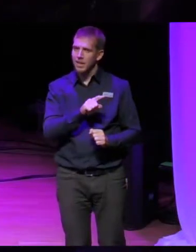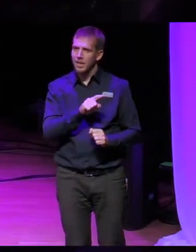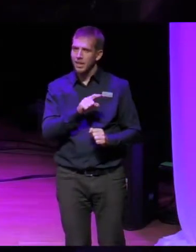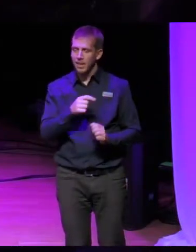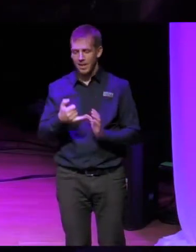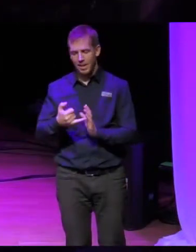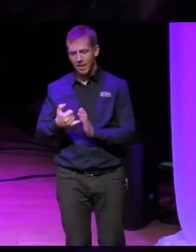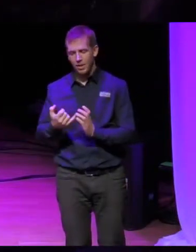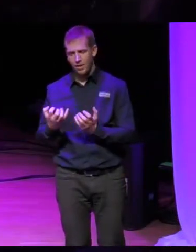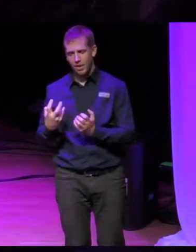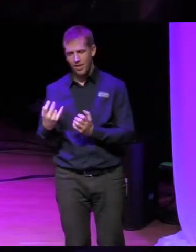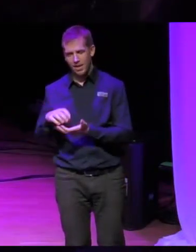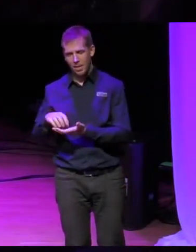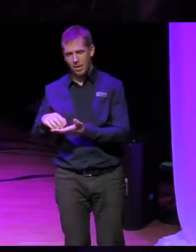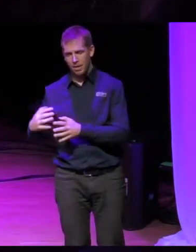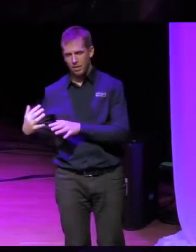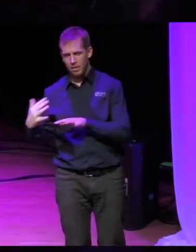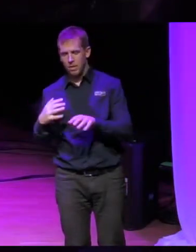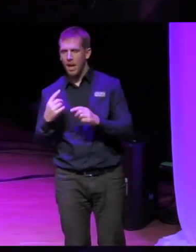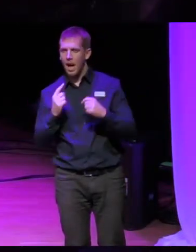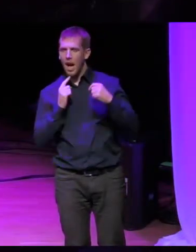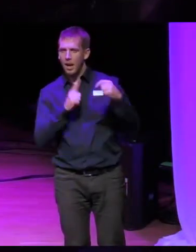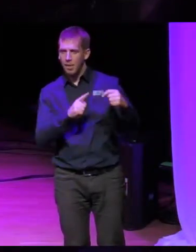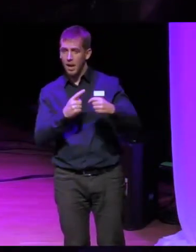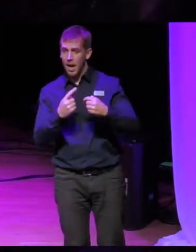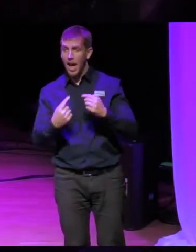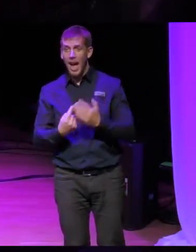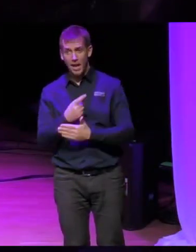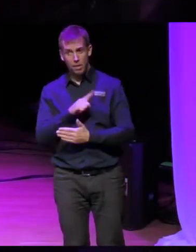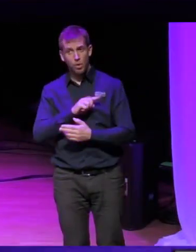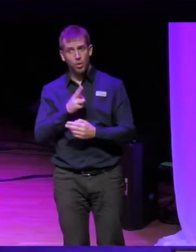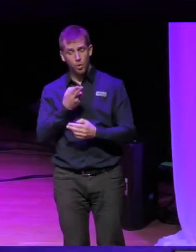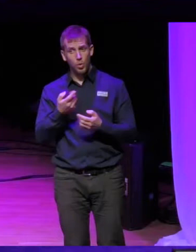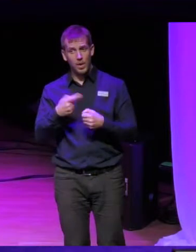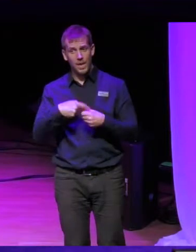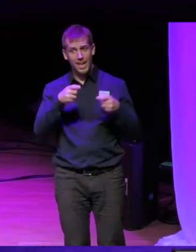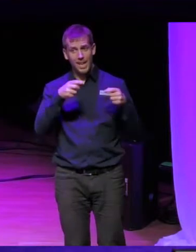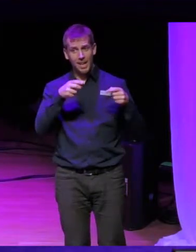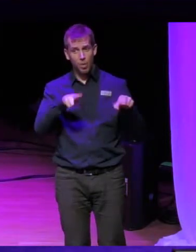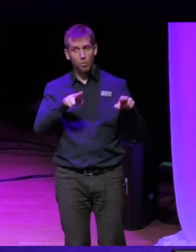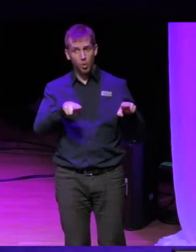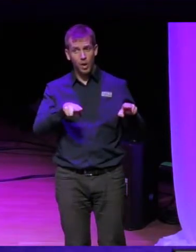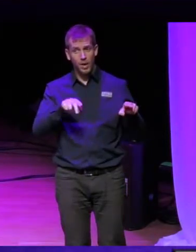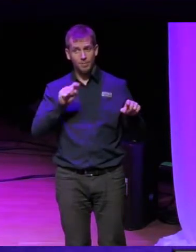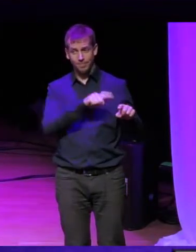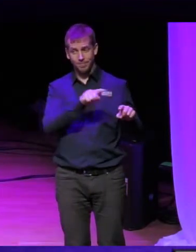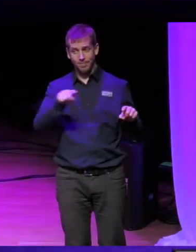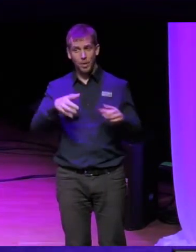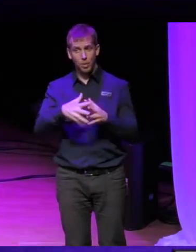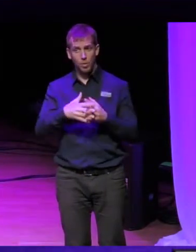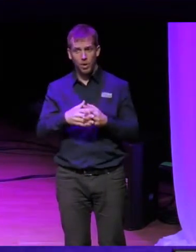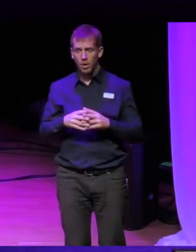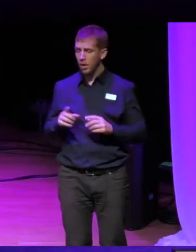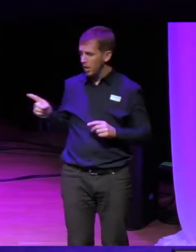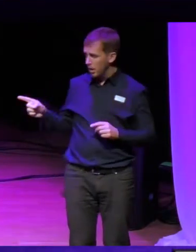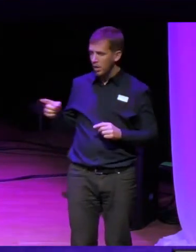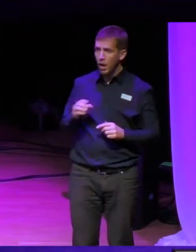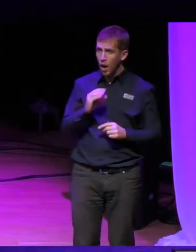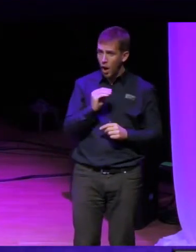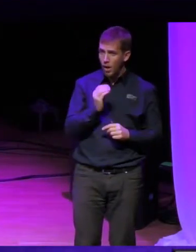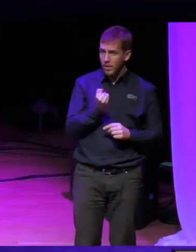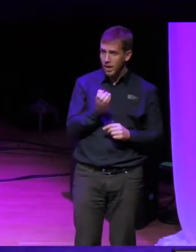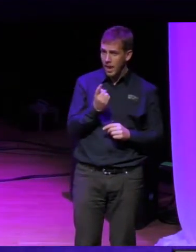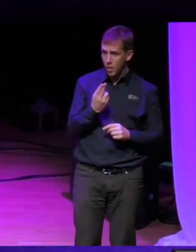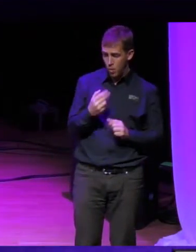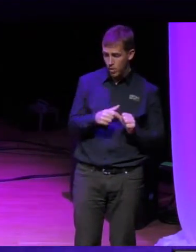civil society. So there's a lot going on in the courts. But you saw quite early, the ACLU saw quite early on,